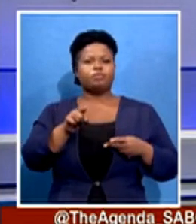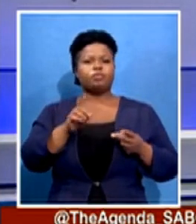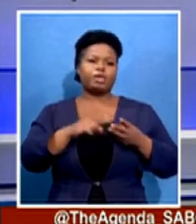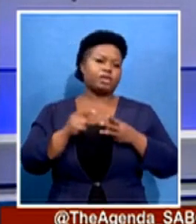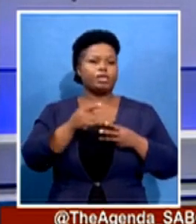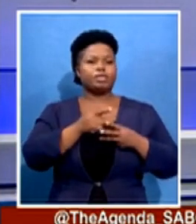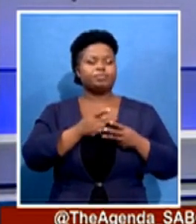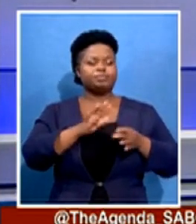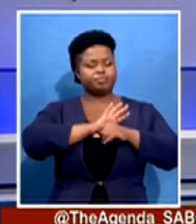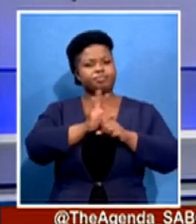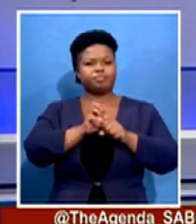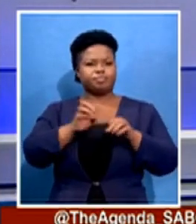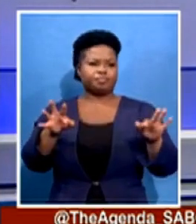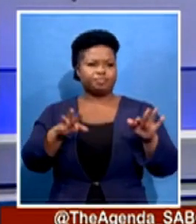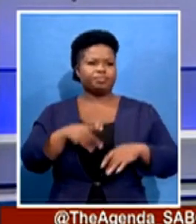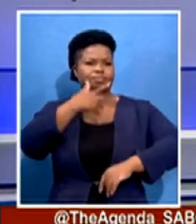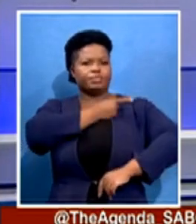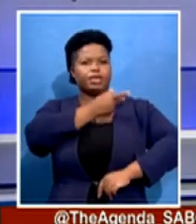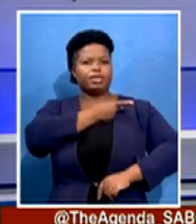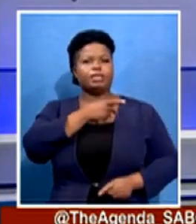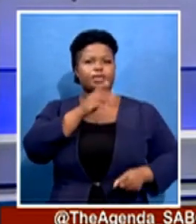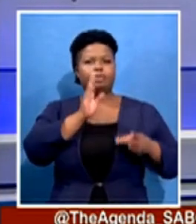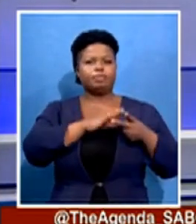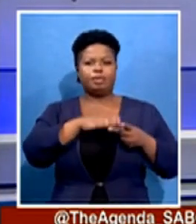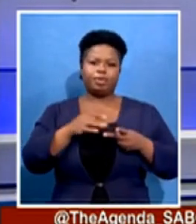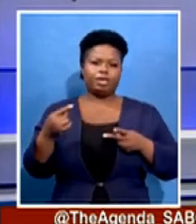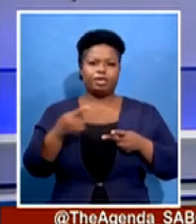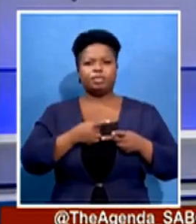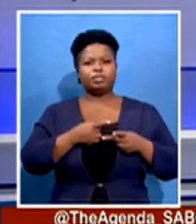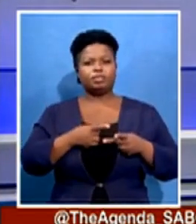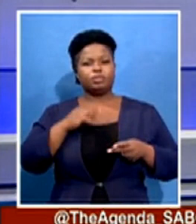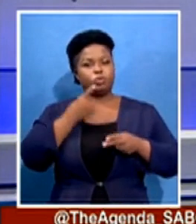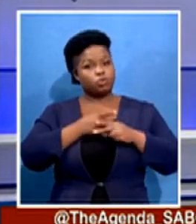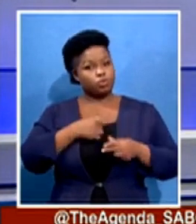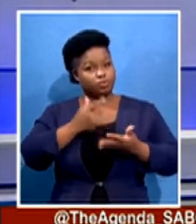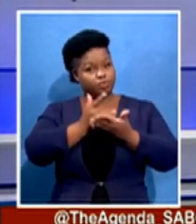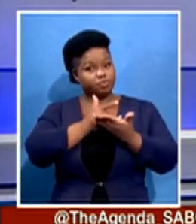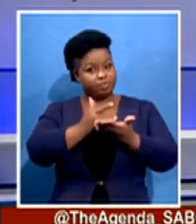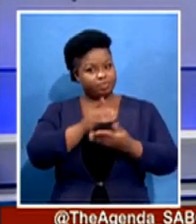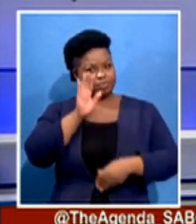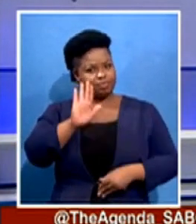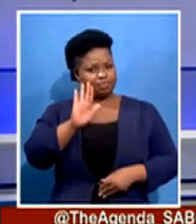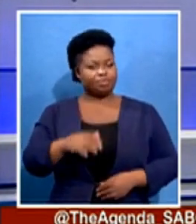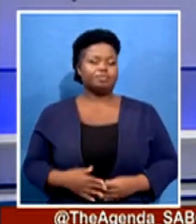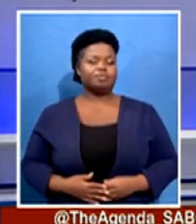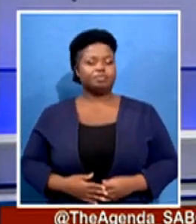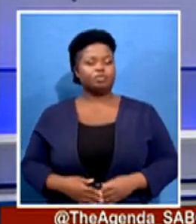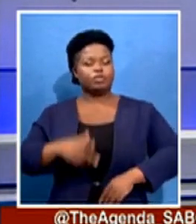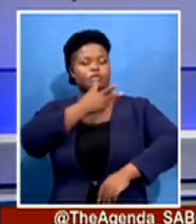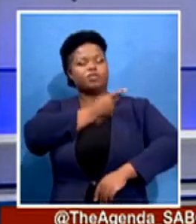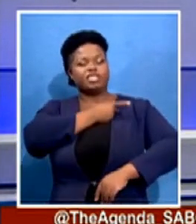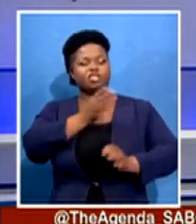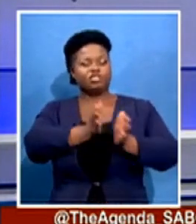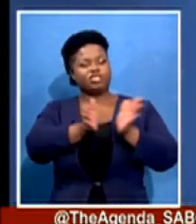for children? Are we any closer? Let's talk about this and vaccines in general and bring in a better mind than